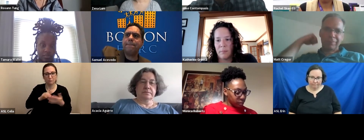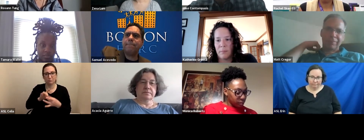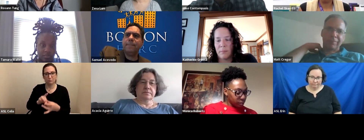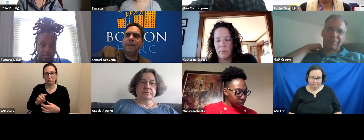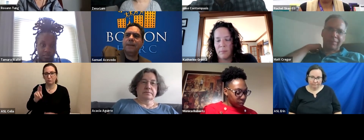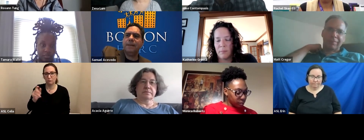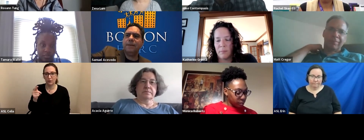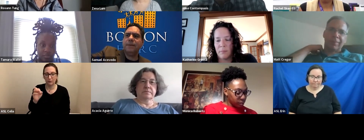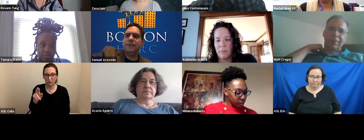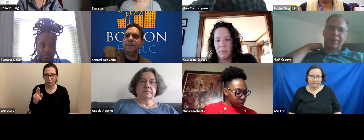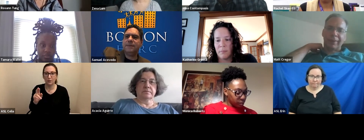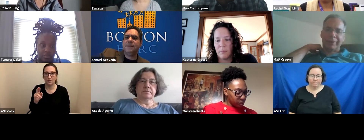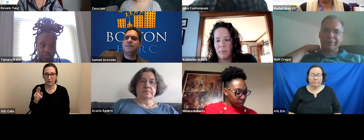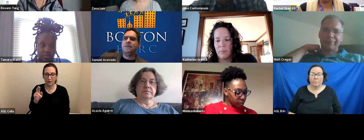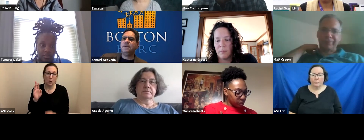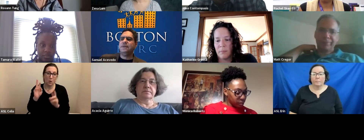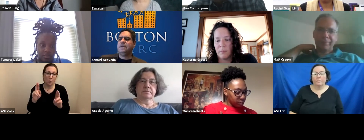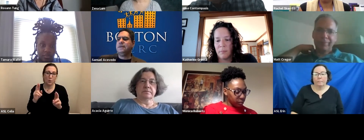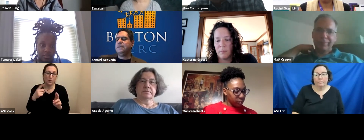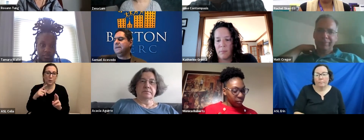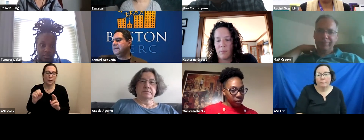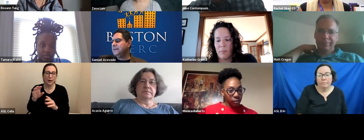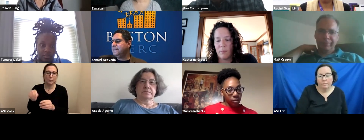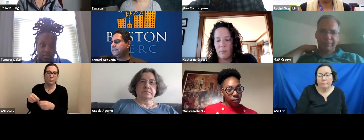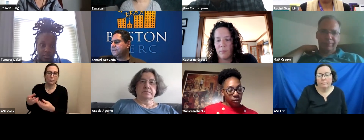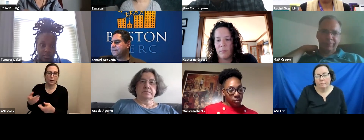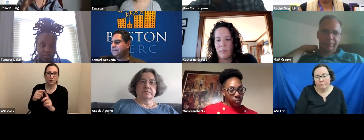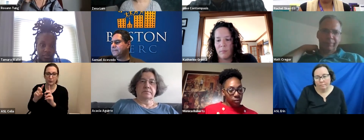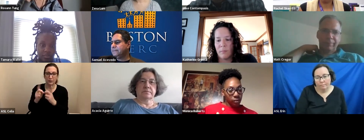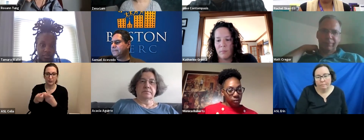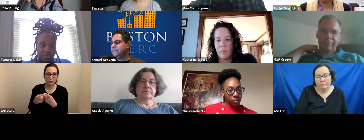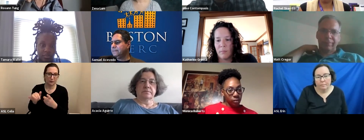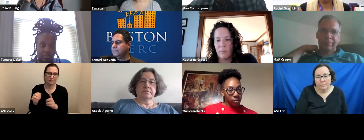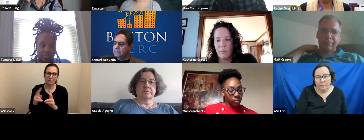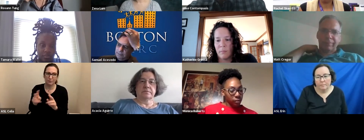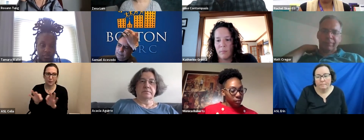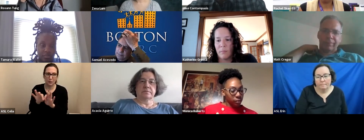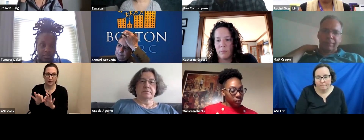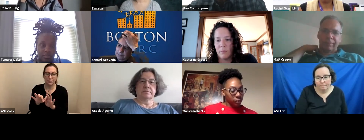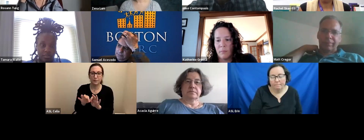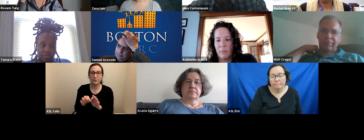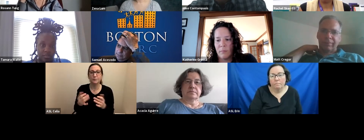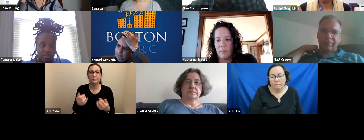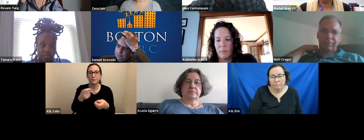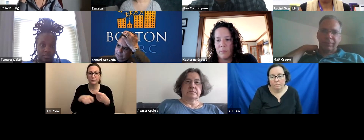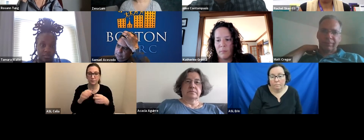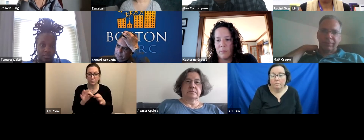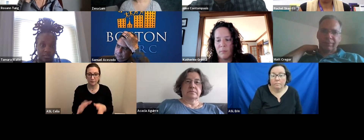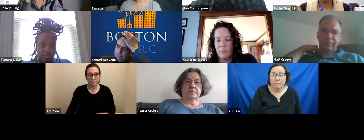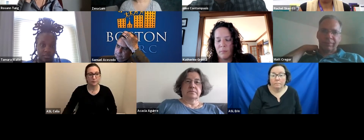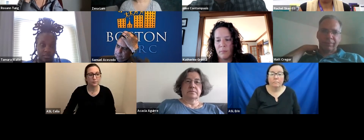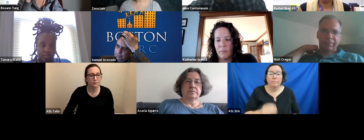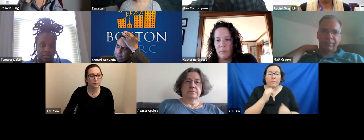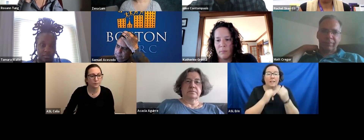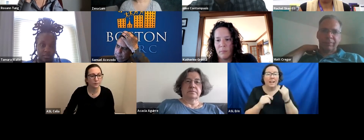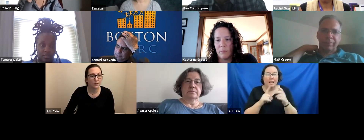can provide to the district as a whole, because it's extremely important. Last question.